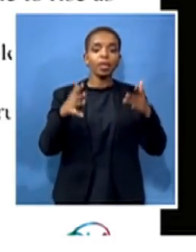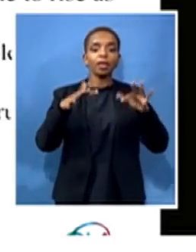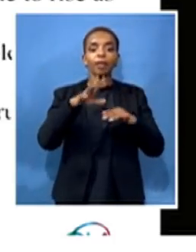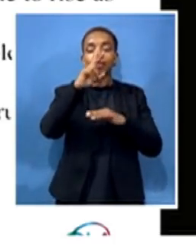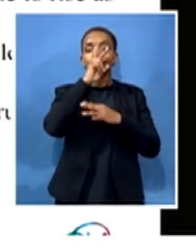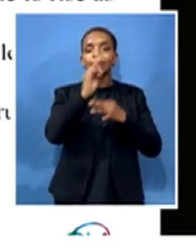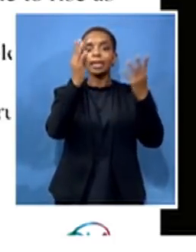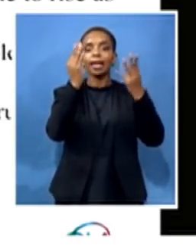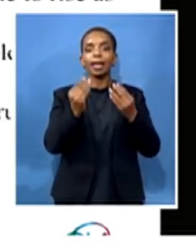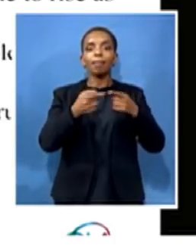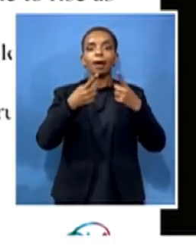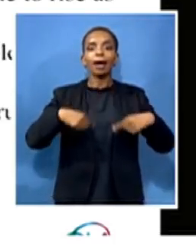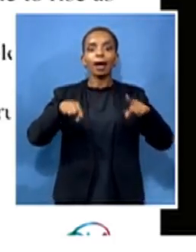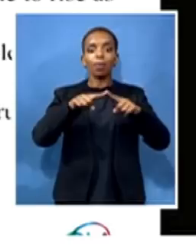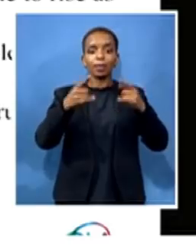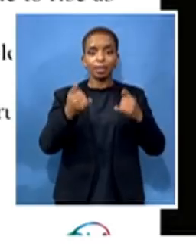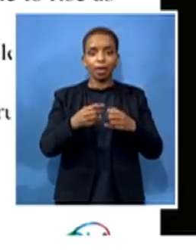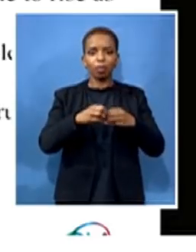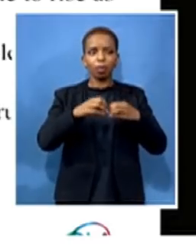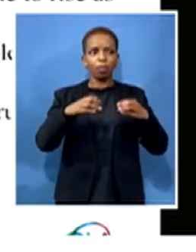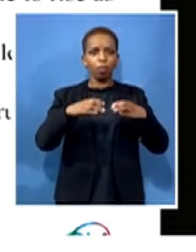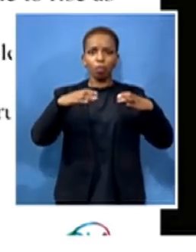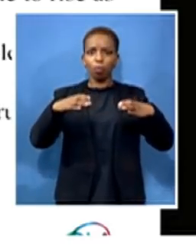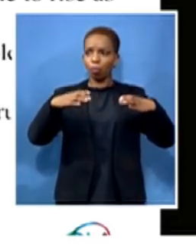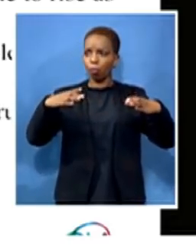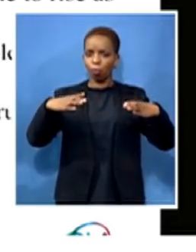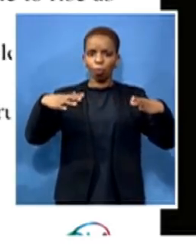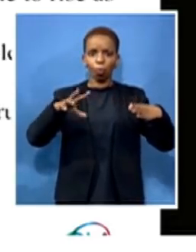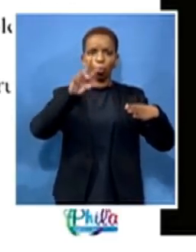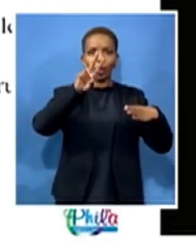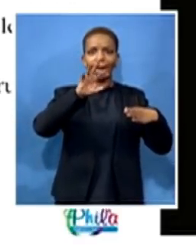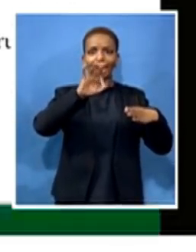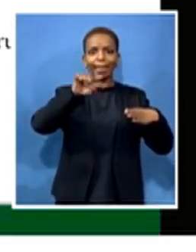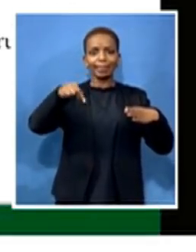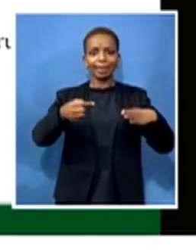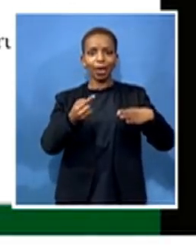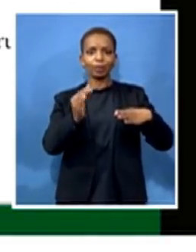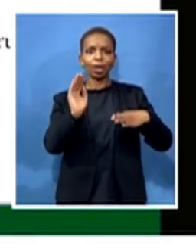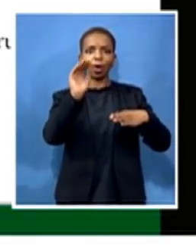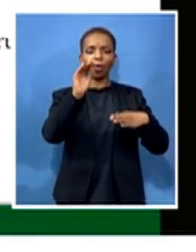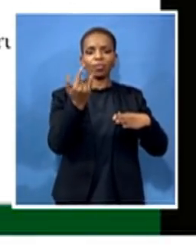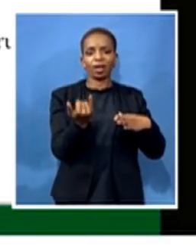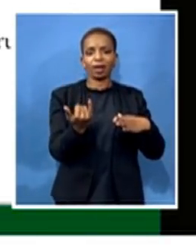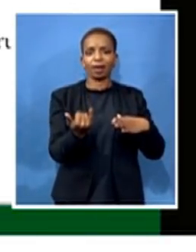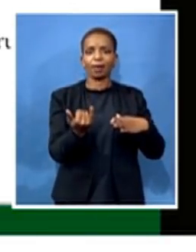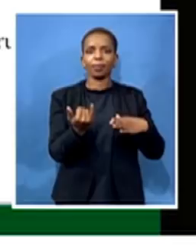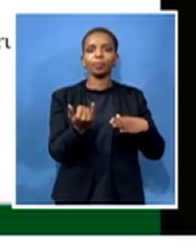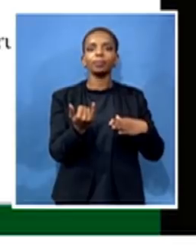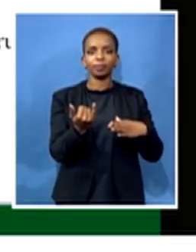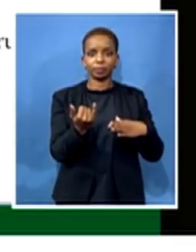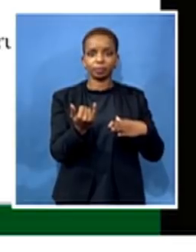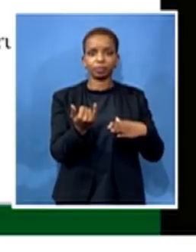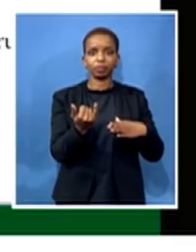lockdown to 23,000 and above, that the risk from the health